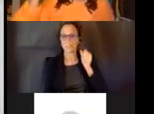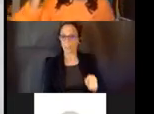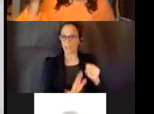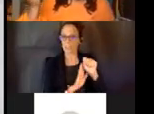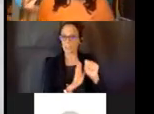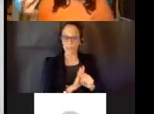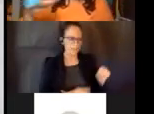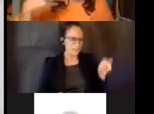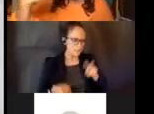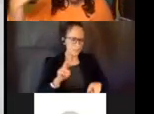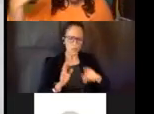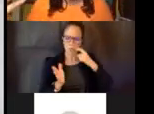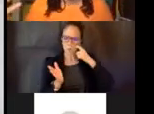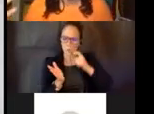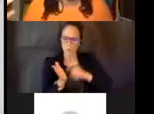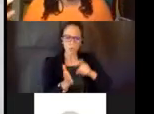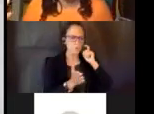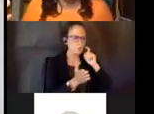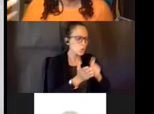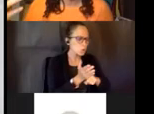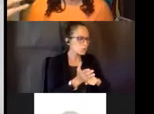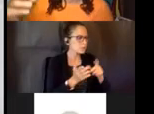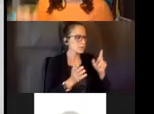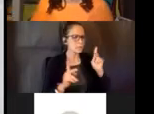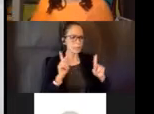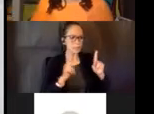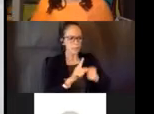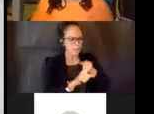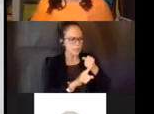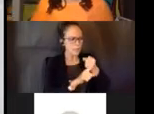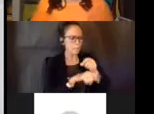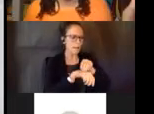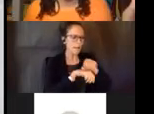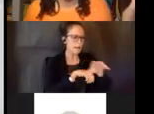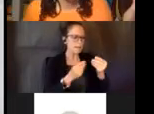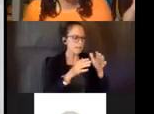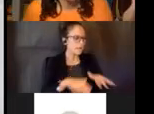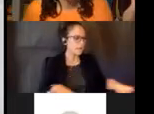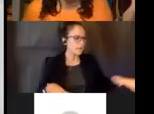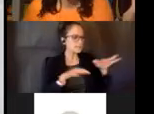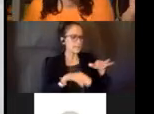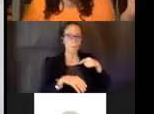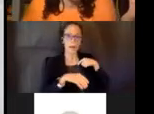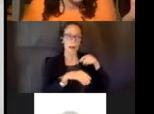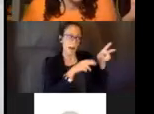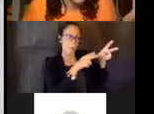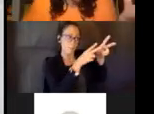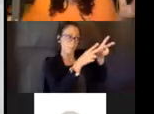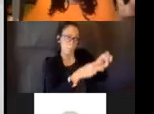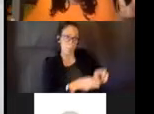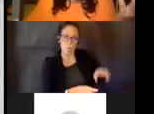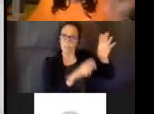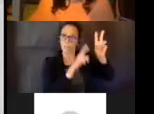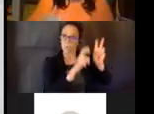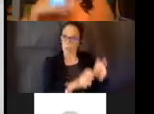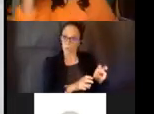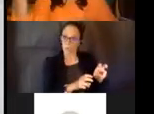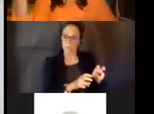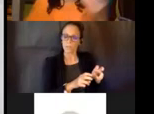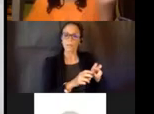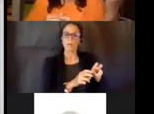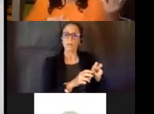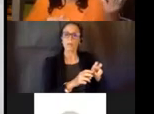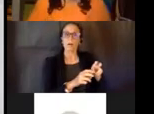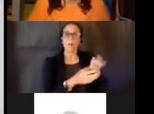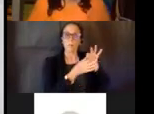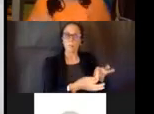some of his quotes, the beautiful things he said about non-human nature, as well as the racist things that he said about Black people. It's his own language, in his own words. And I shared that with